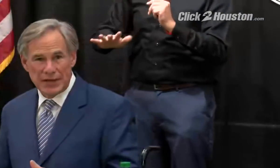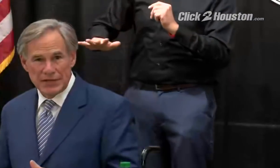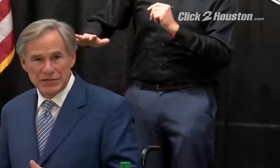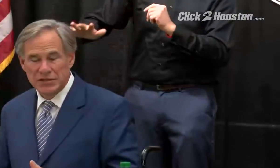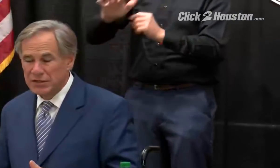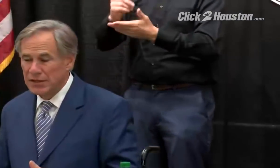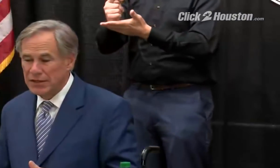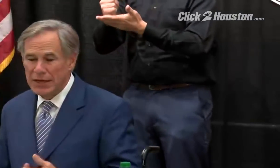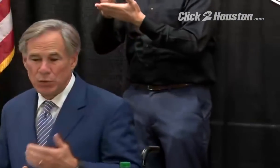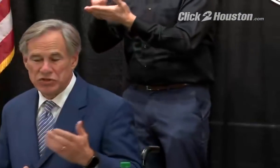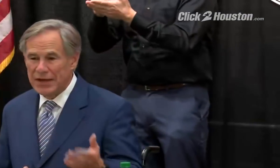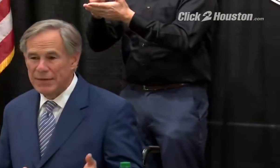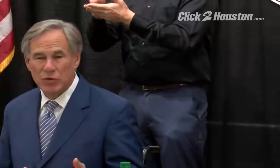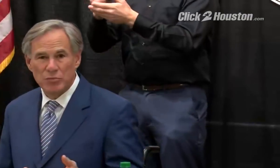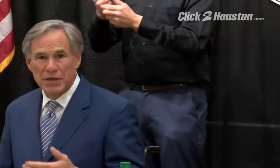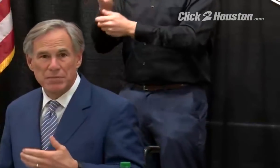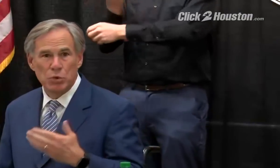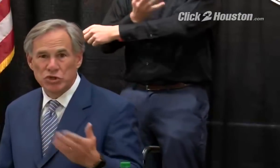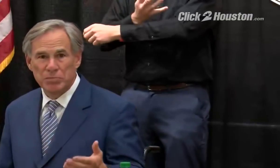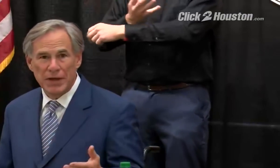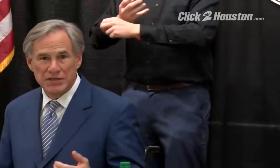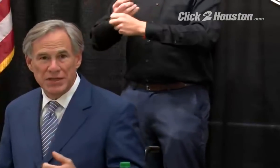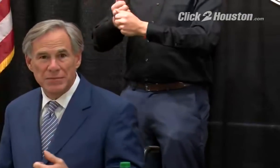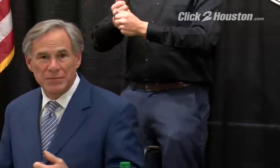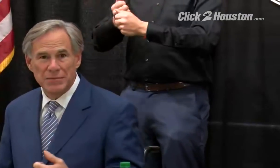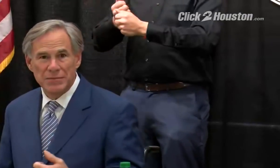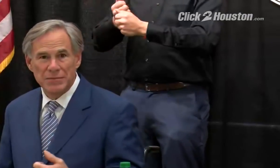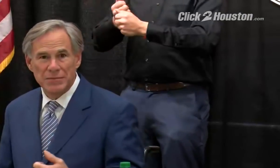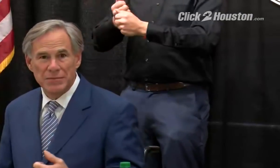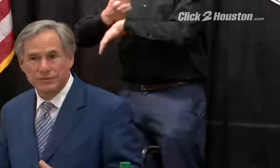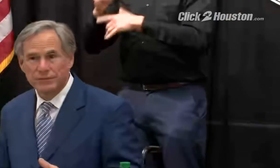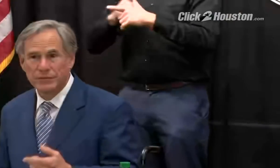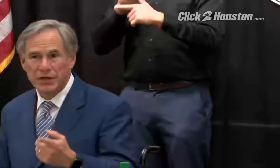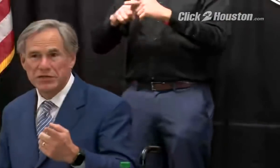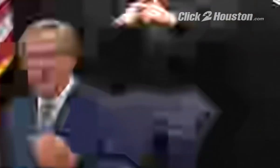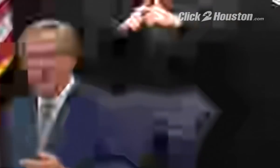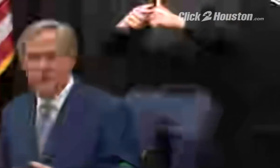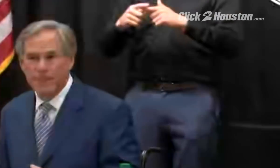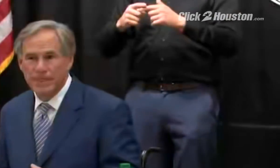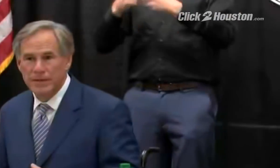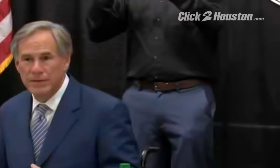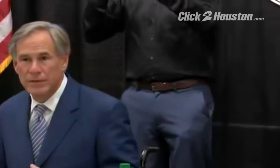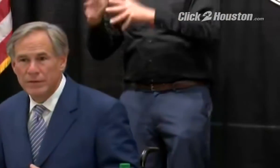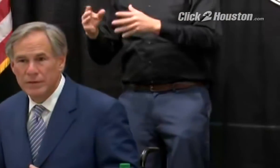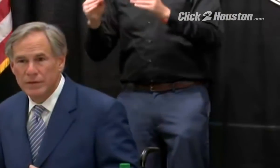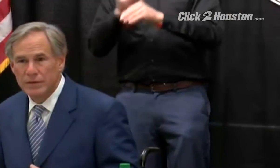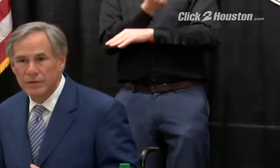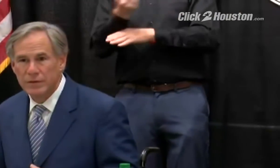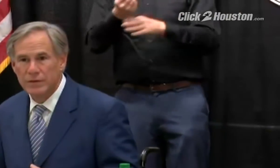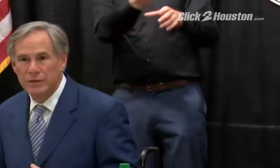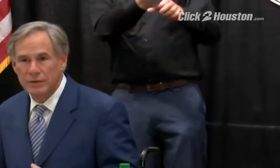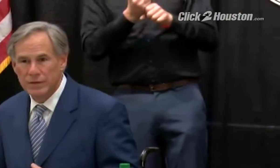several days, at which time there will be more supplies coming in. Yes.